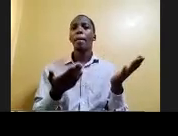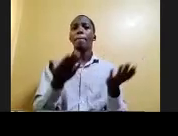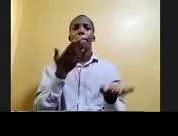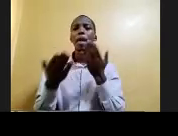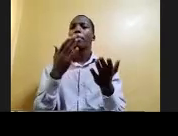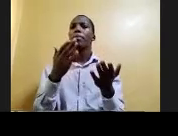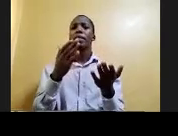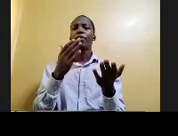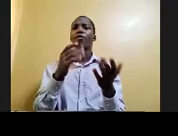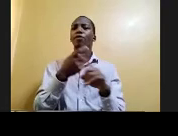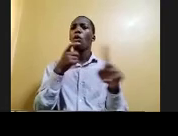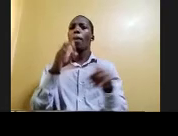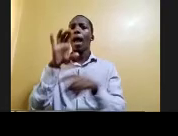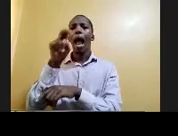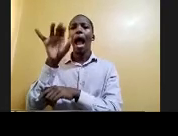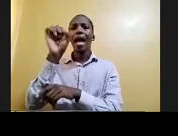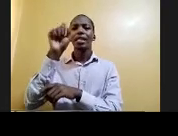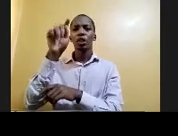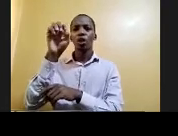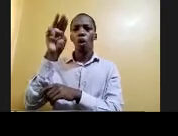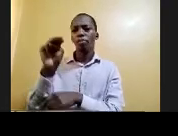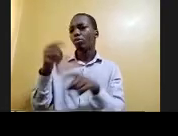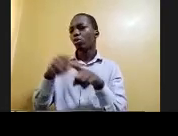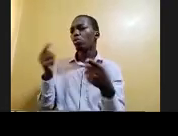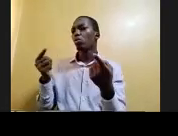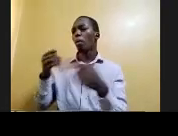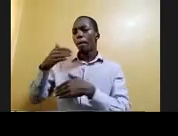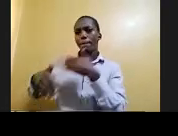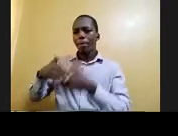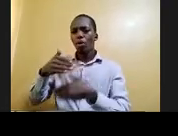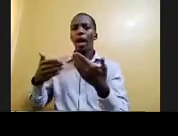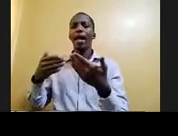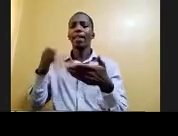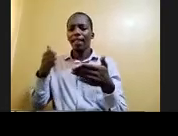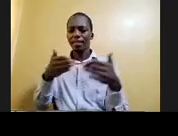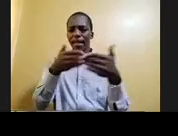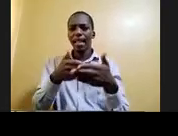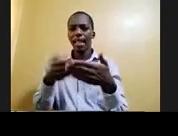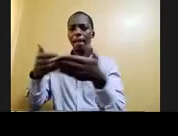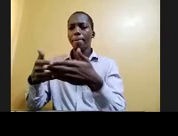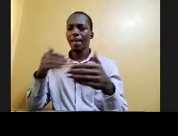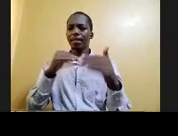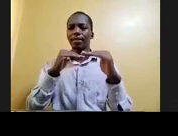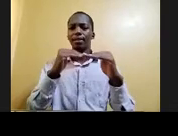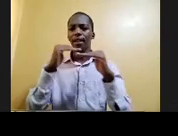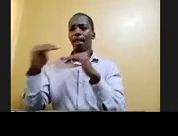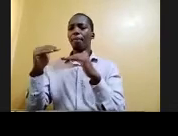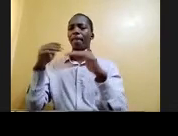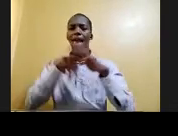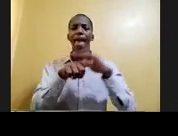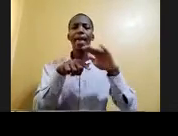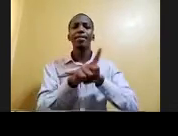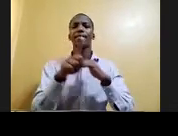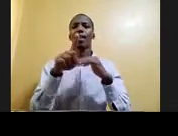control points, which could mean stricter controls, and it may limit the number of entry ports that are available